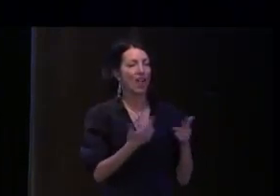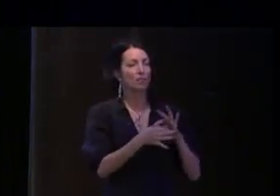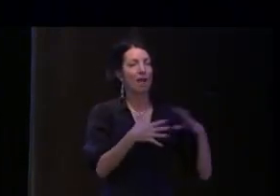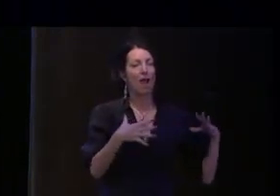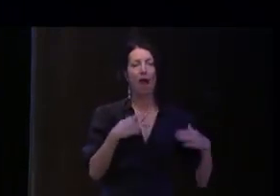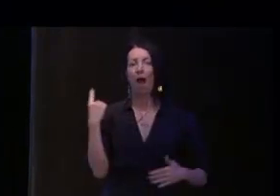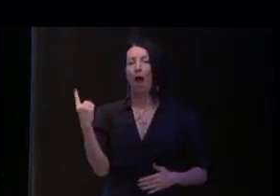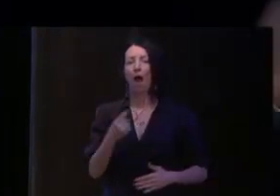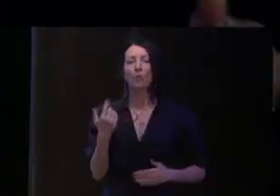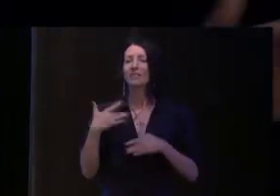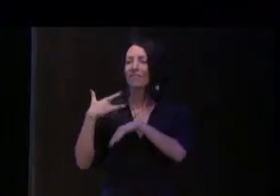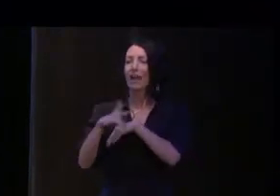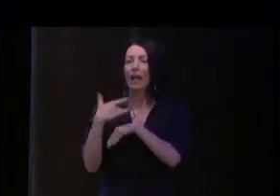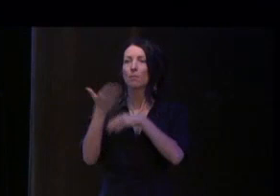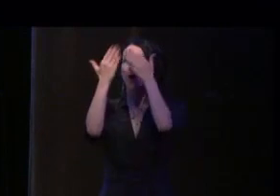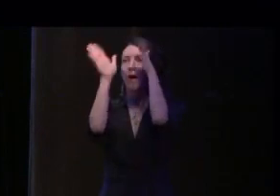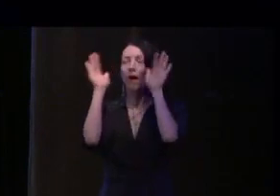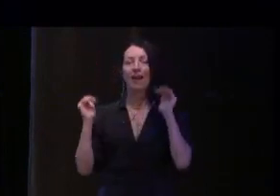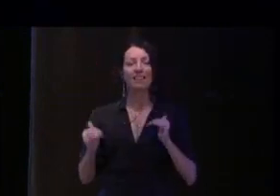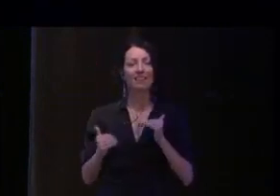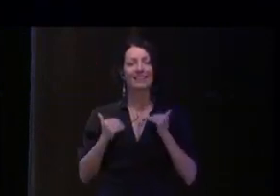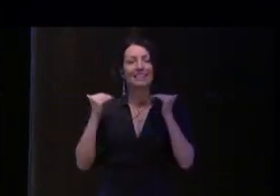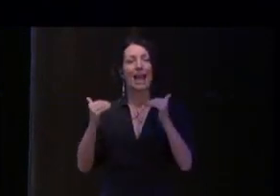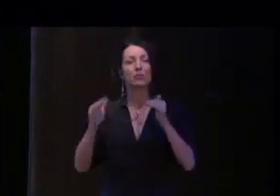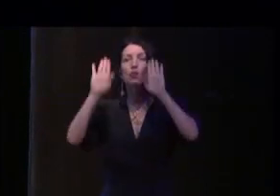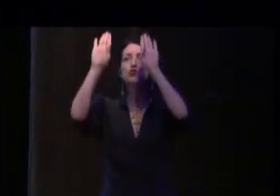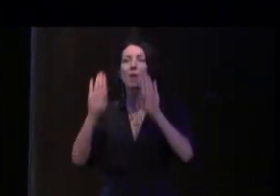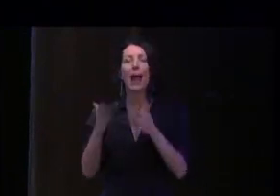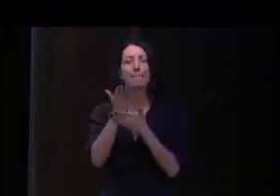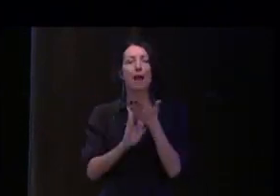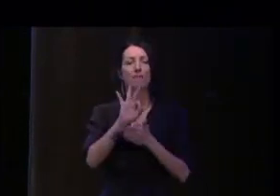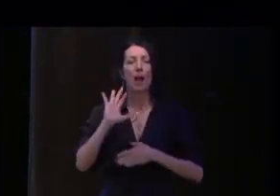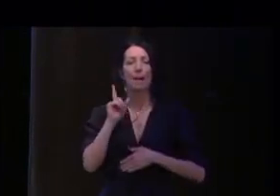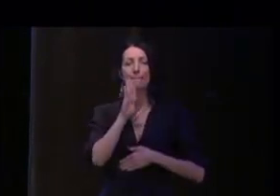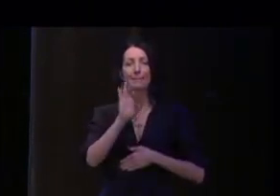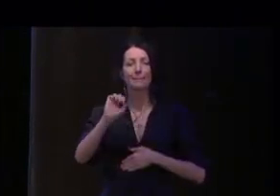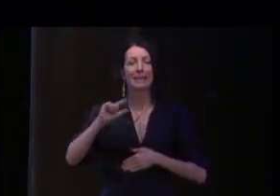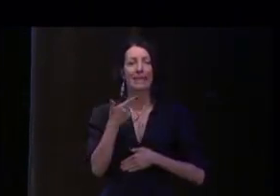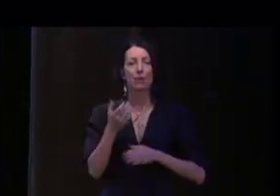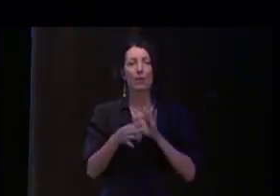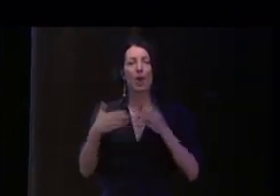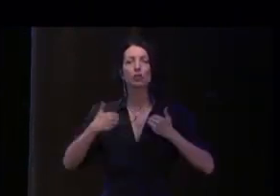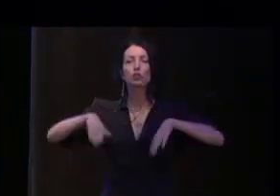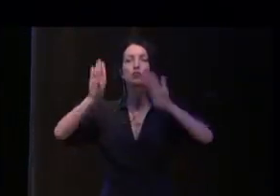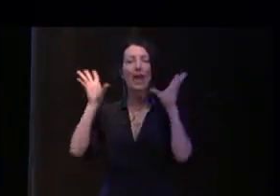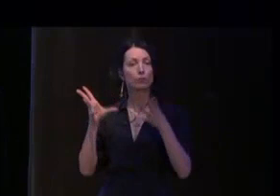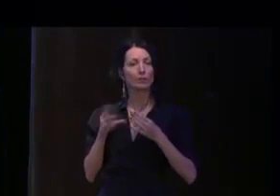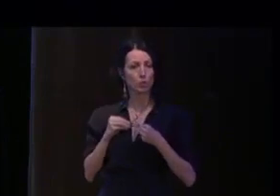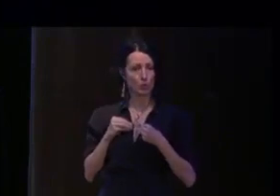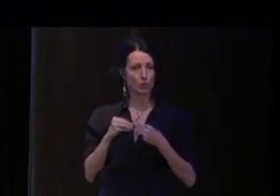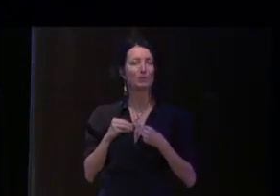always available to the next great aspect of our being that we are surrendering into,